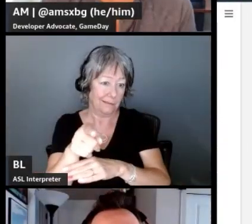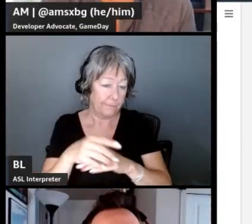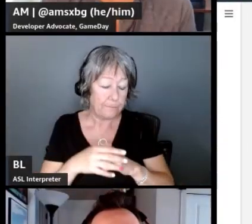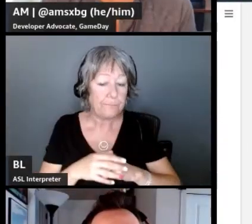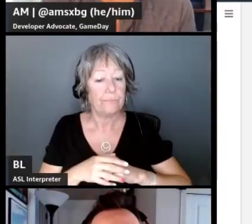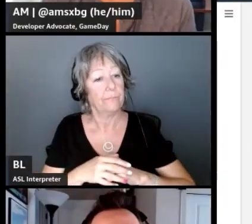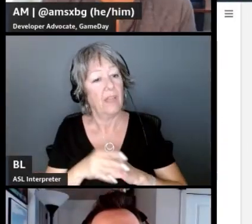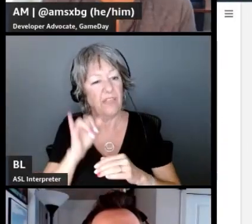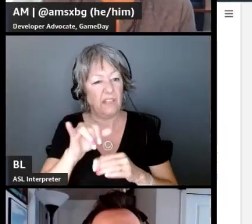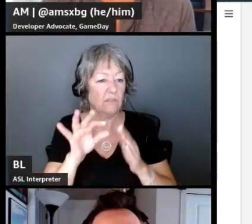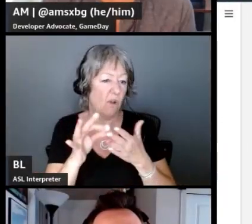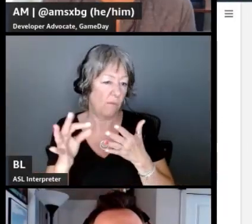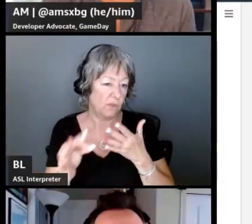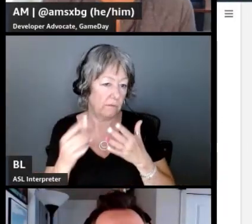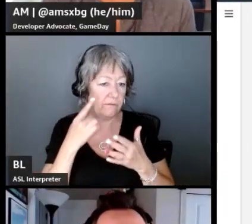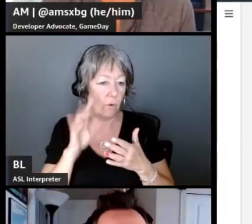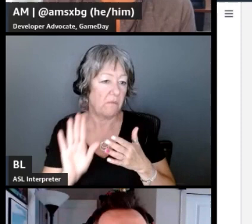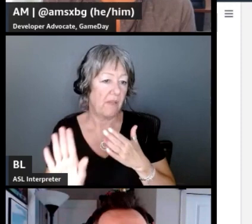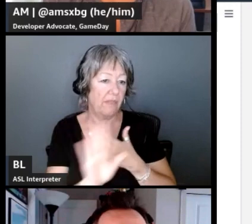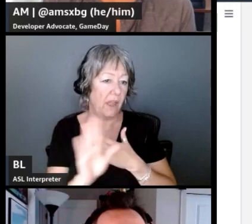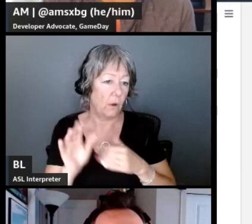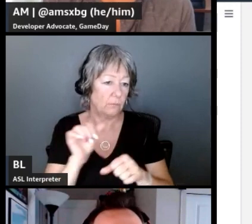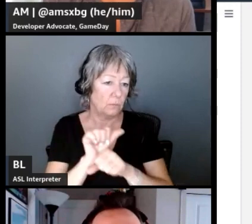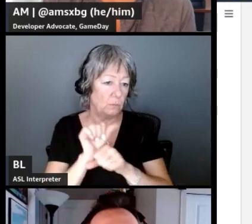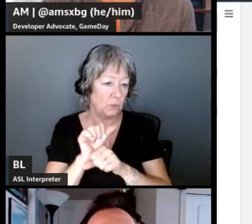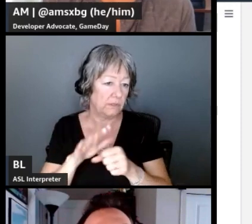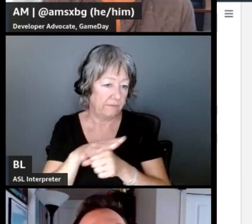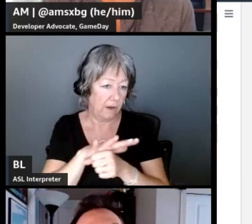particular option for their workloads.